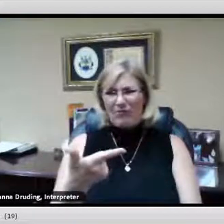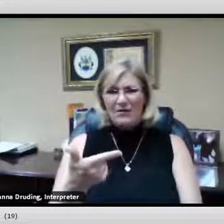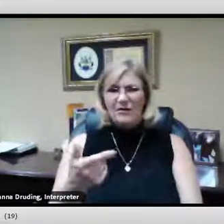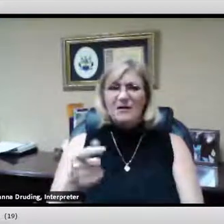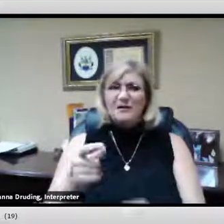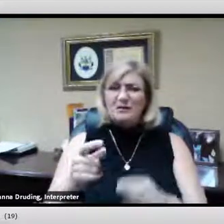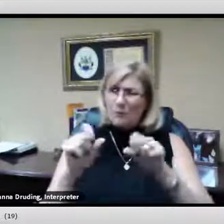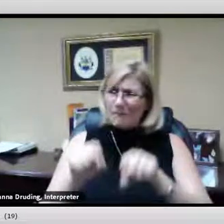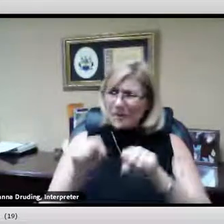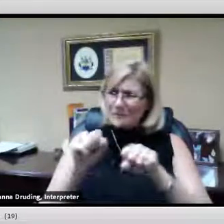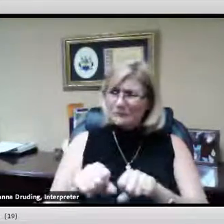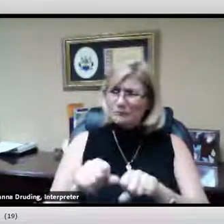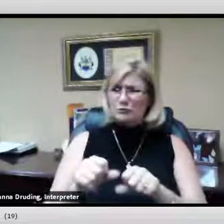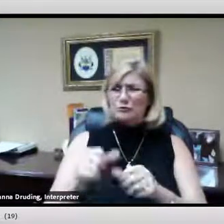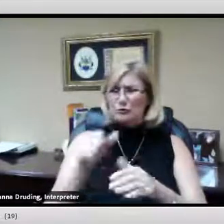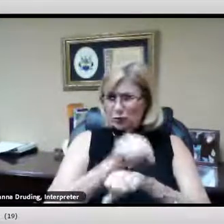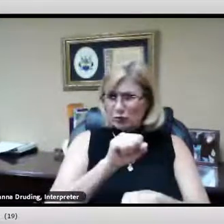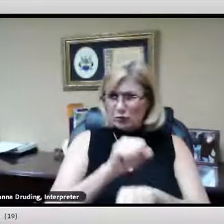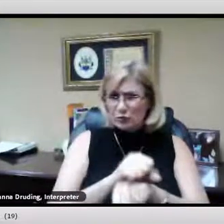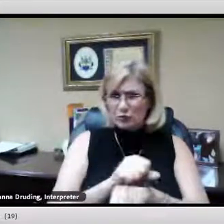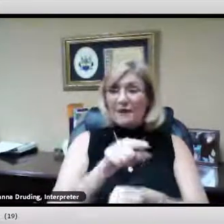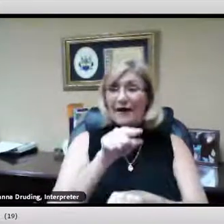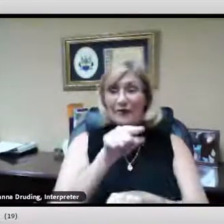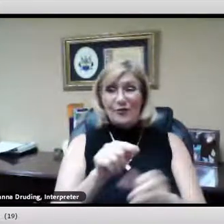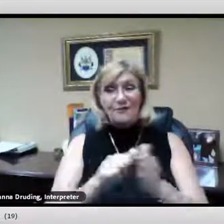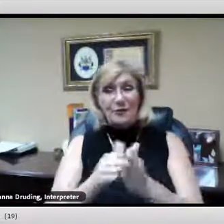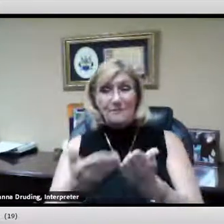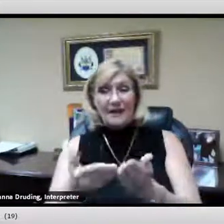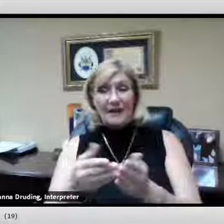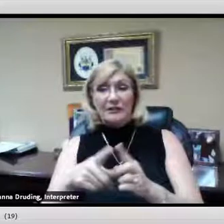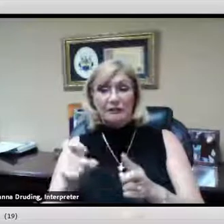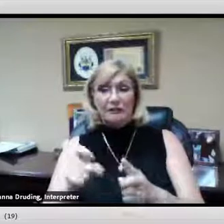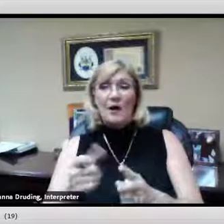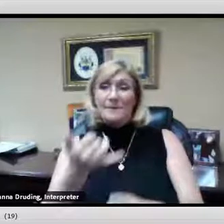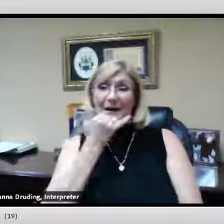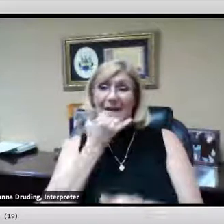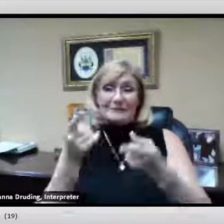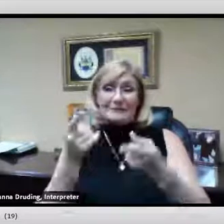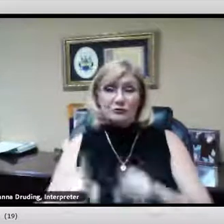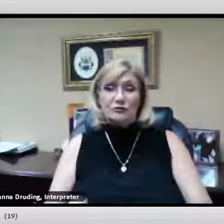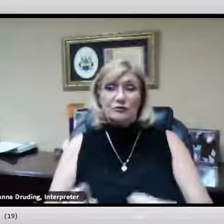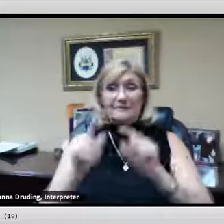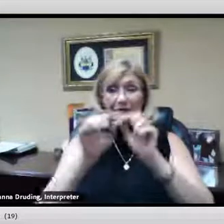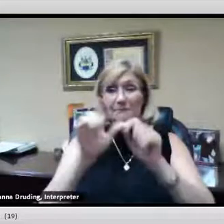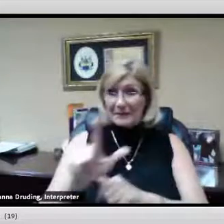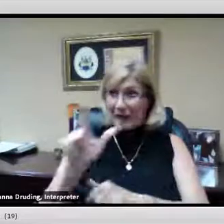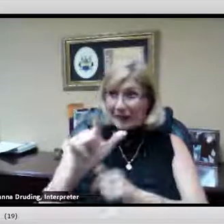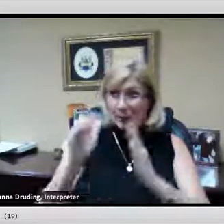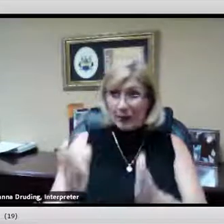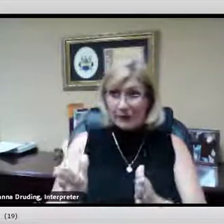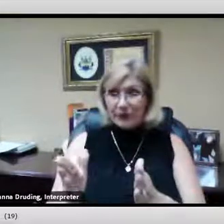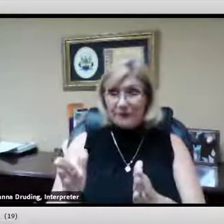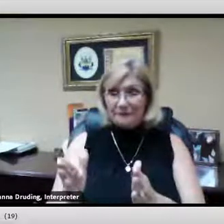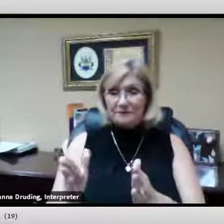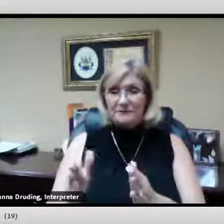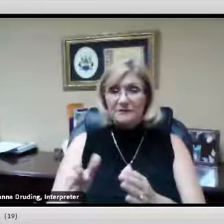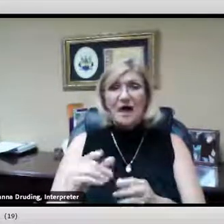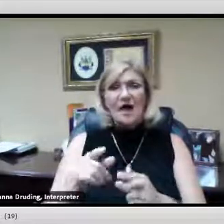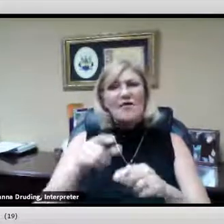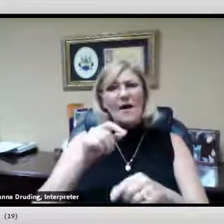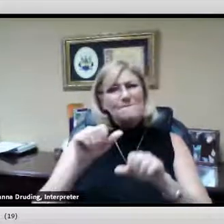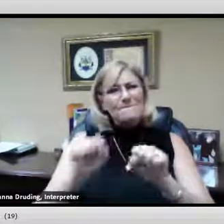possible duties, again, this is a page lifted directly from Accidental Systems Librarian. Um, the